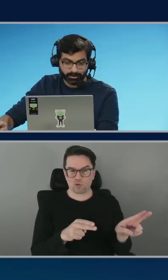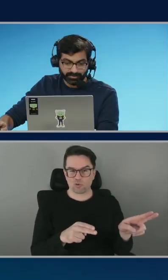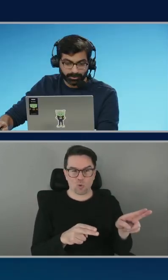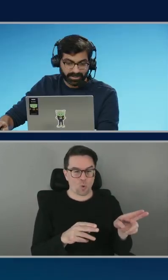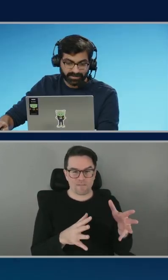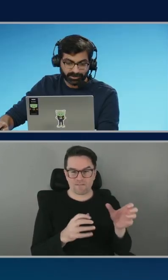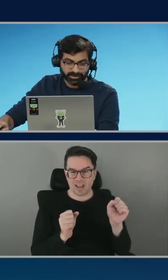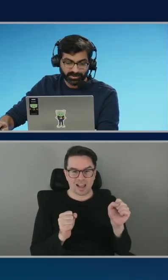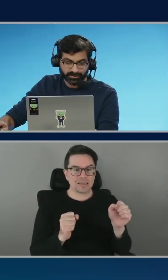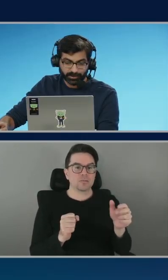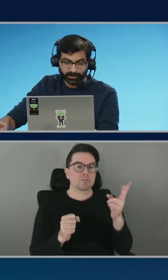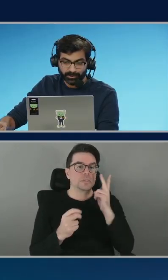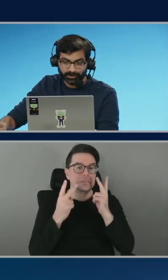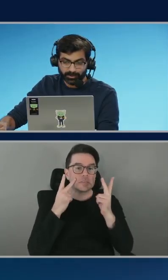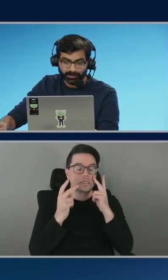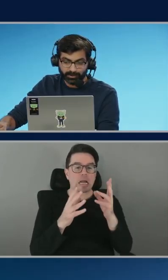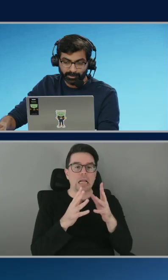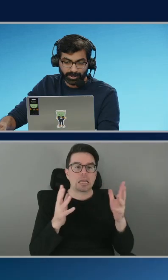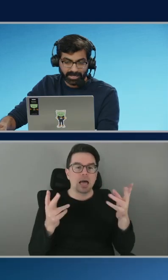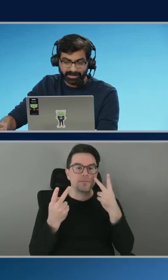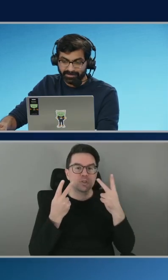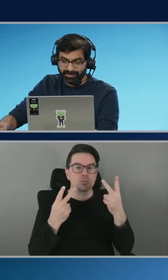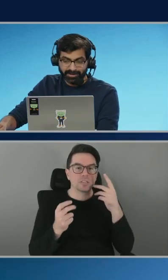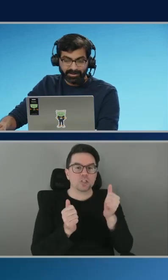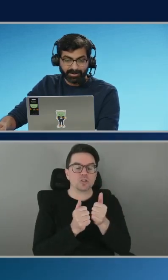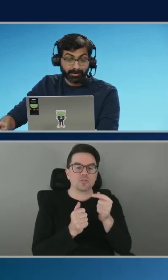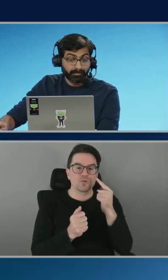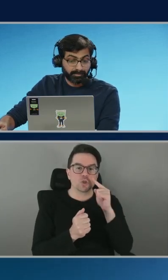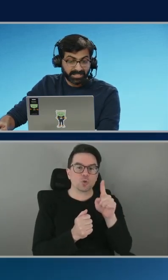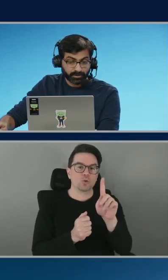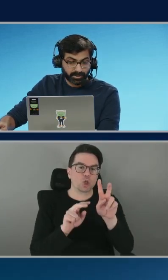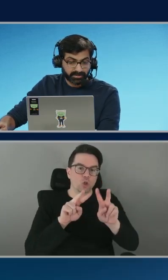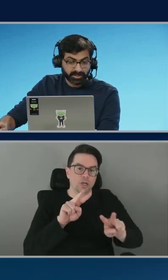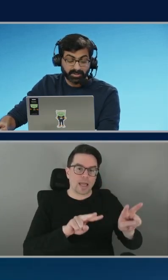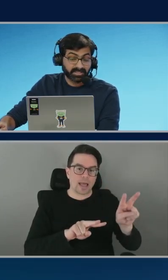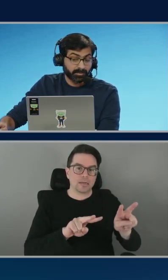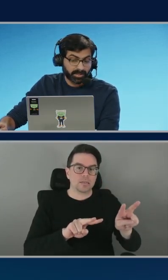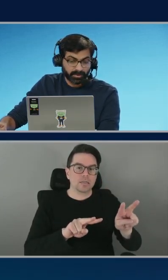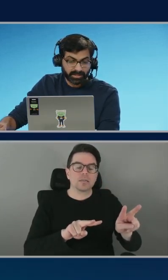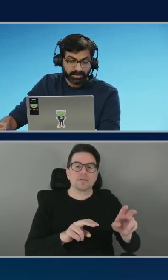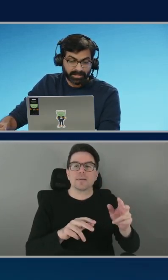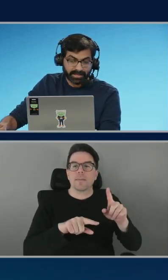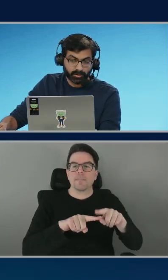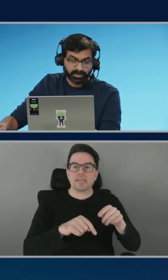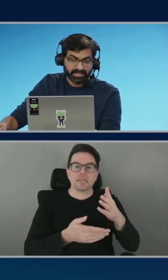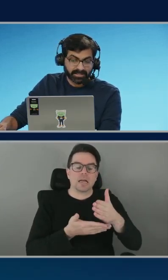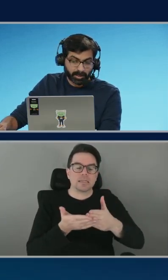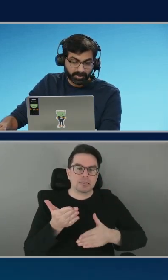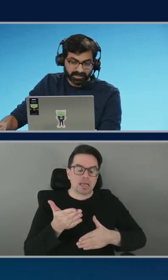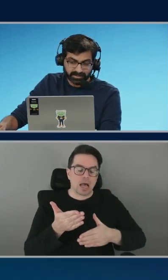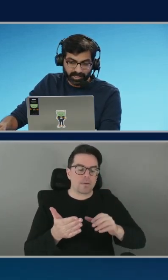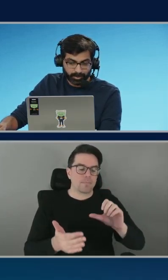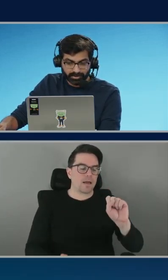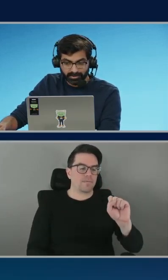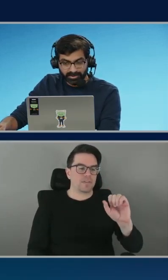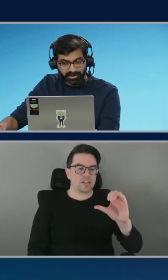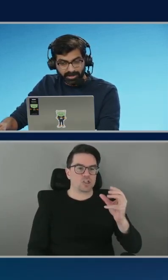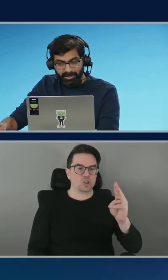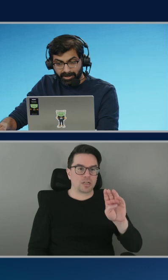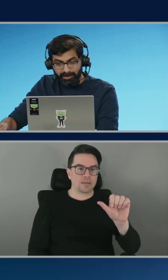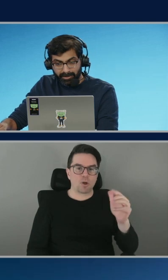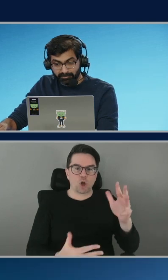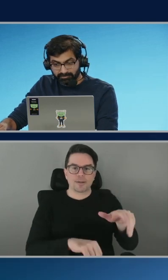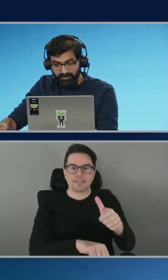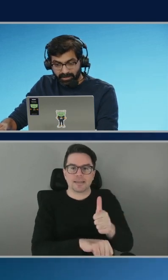neat visualizations for you to look at based on some of the schema that we had already set up in this table.